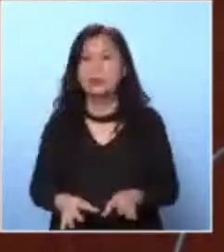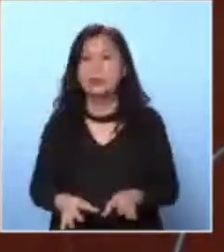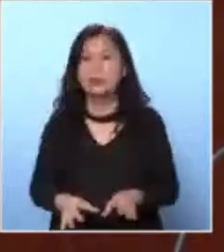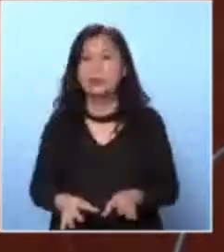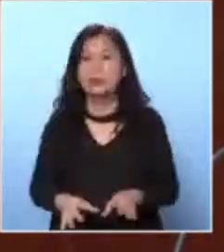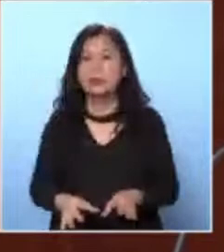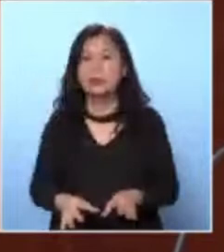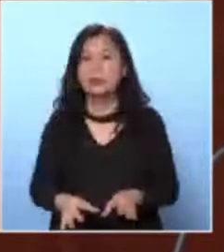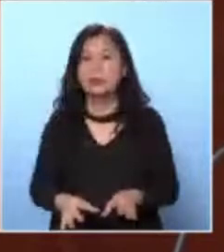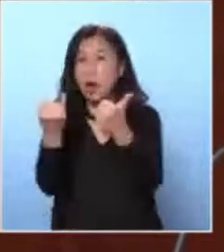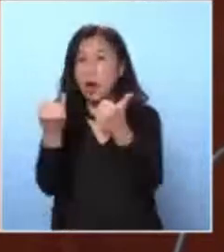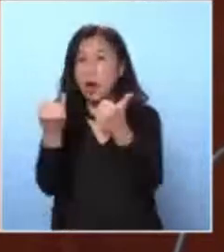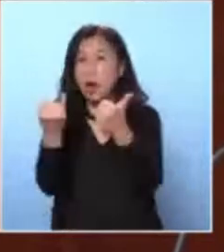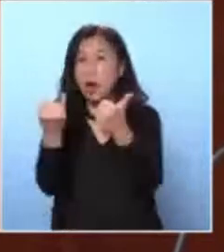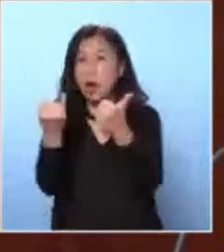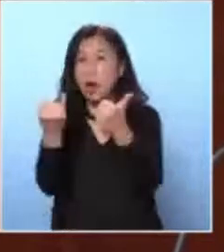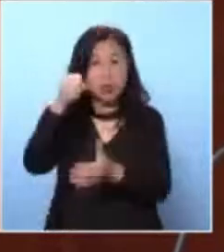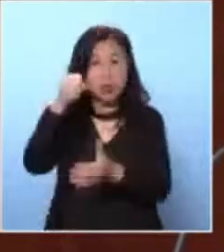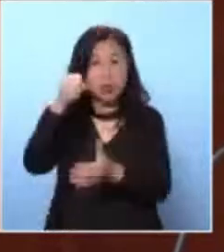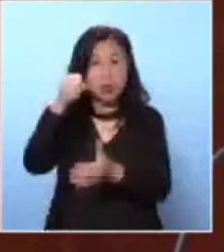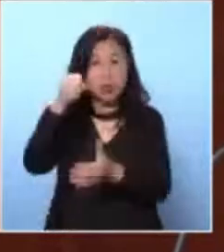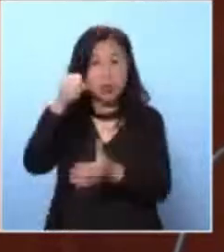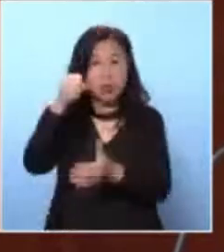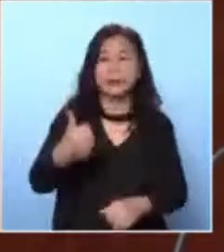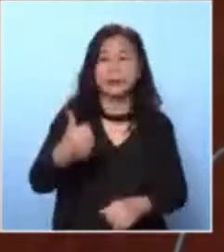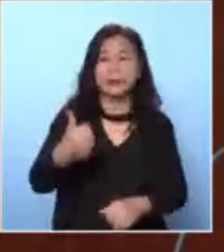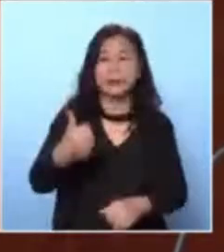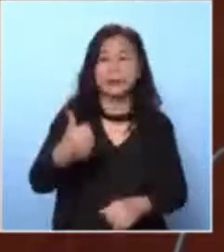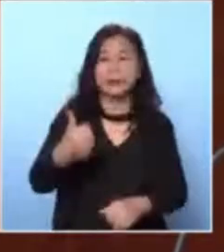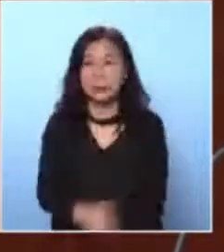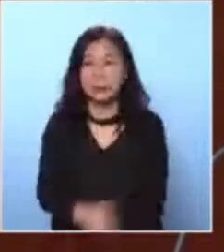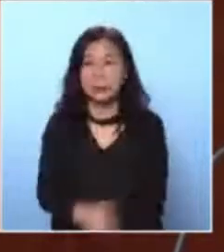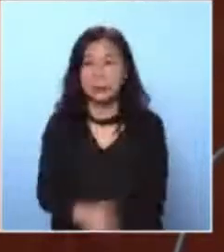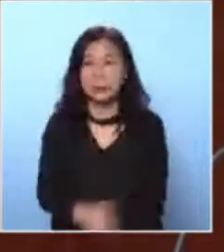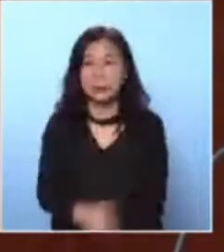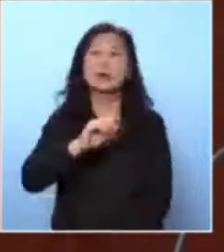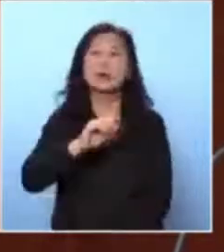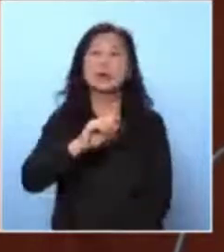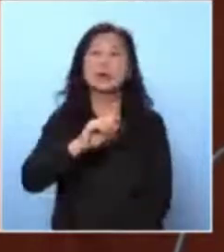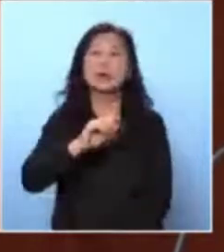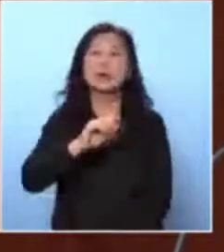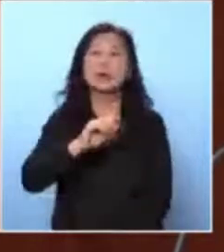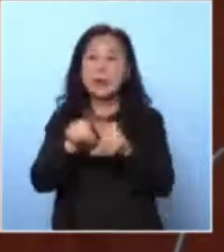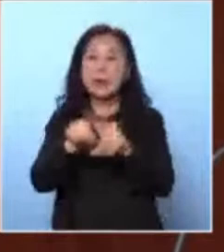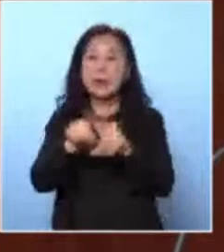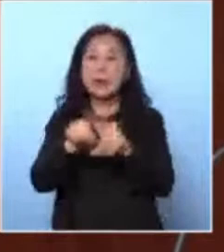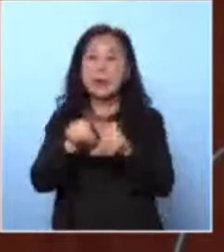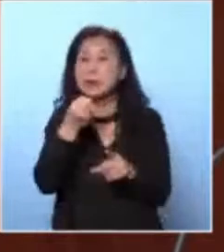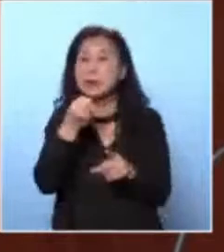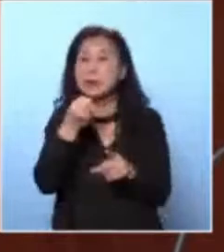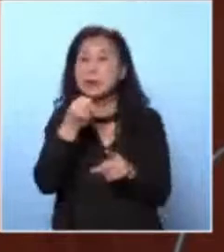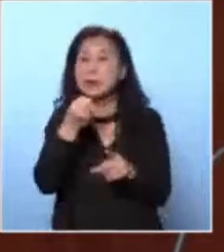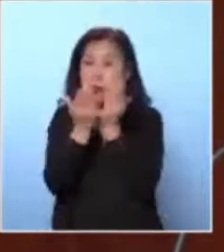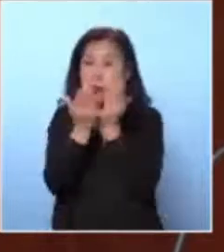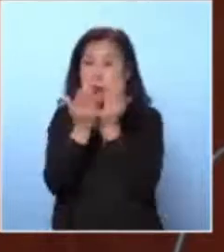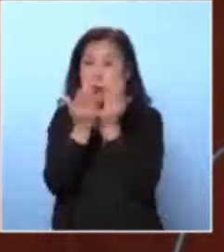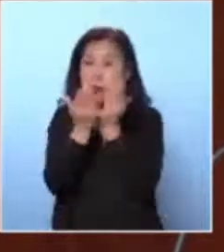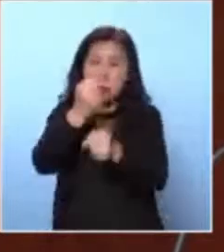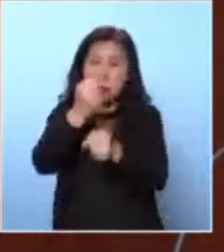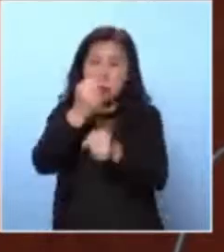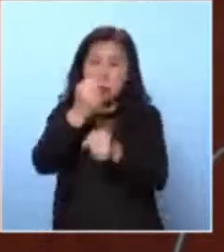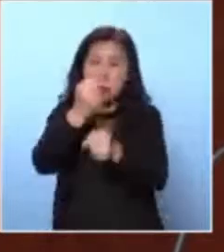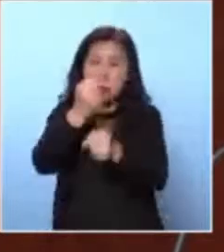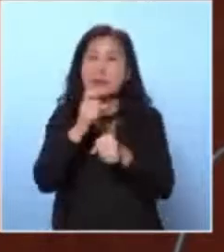students hone their practical skills in their fields. the government, together with the Hong Kong Council